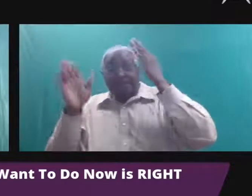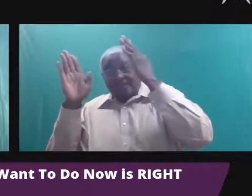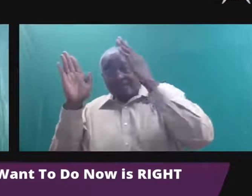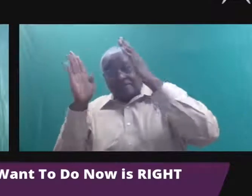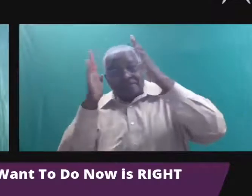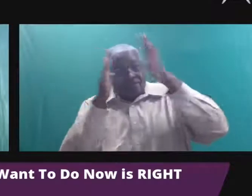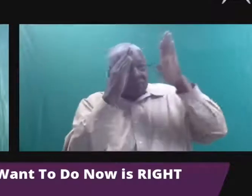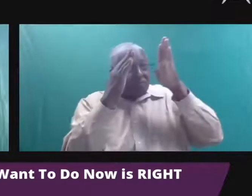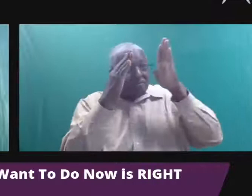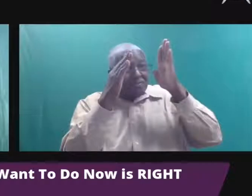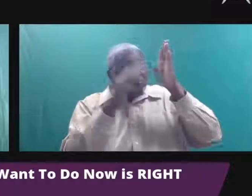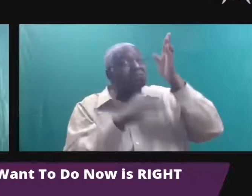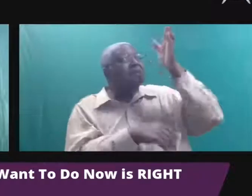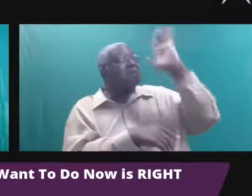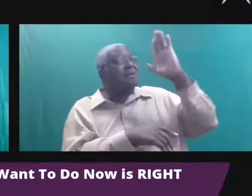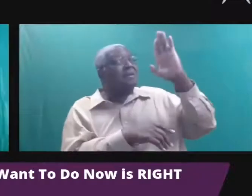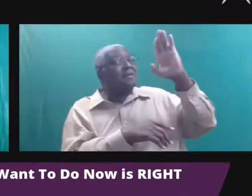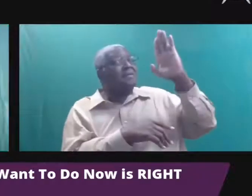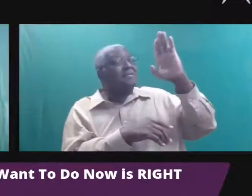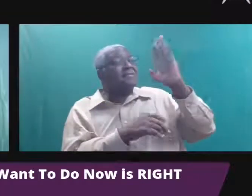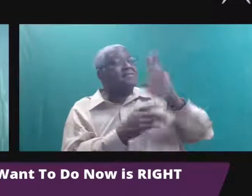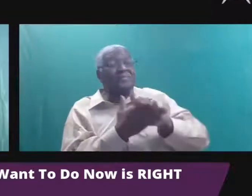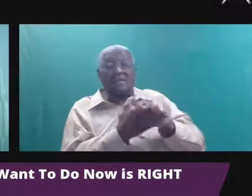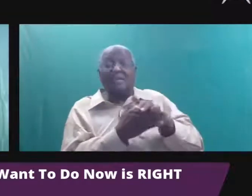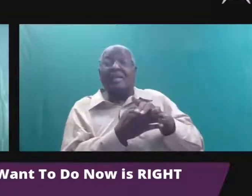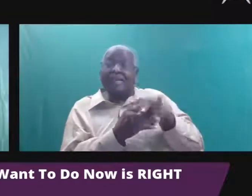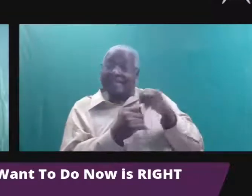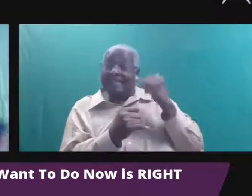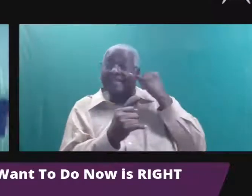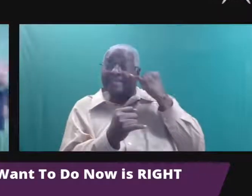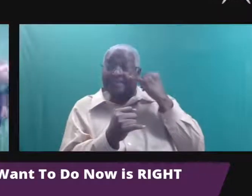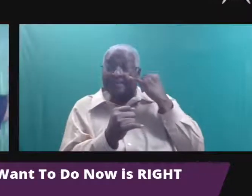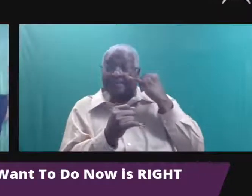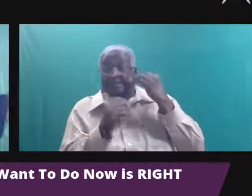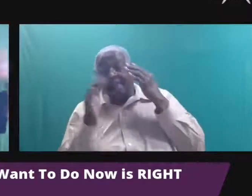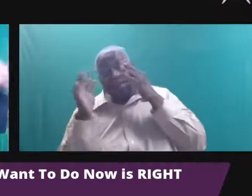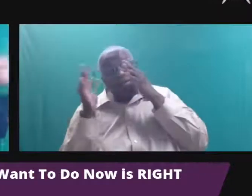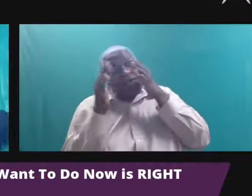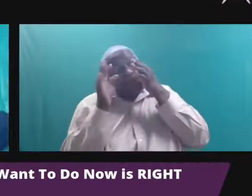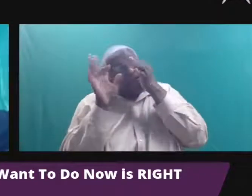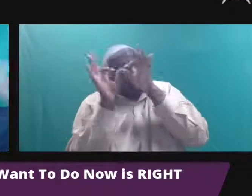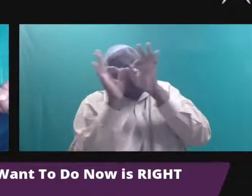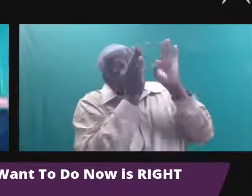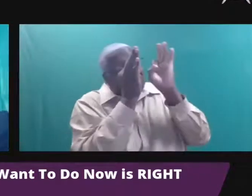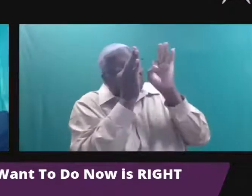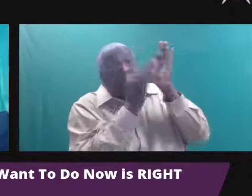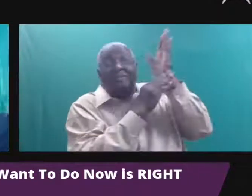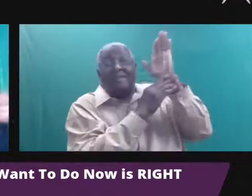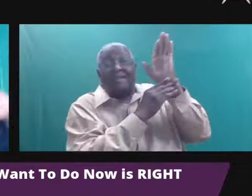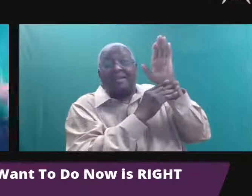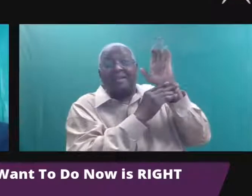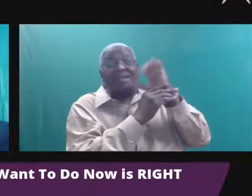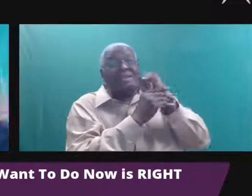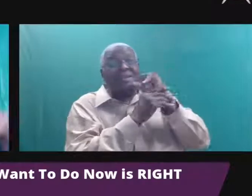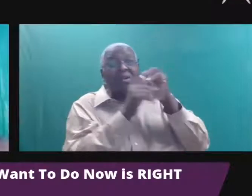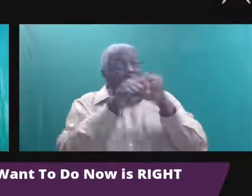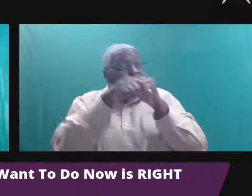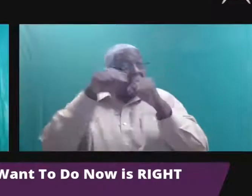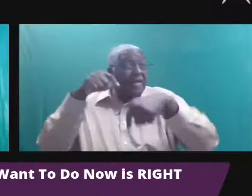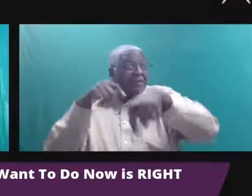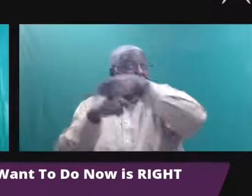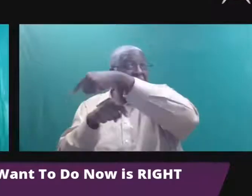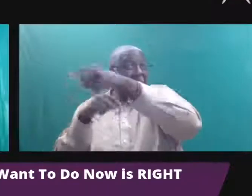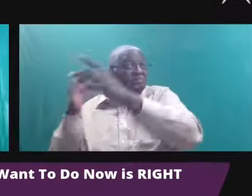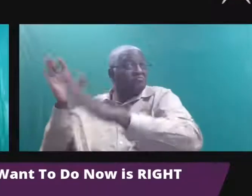is on pleasing God. So as long as my focus is on pleasing God, I'm not distracted by the winds around me trying to